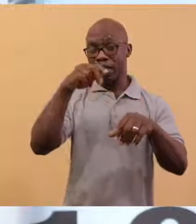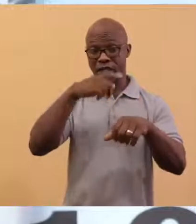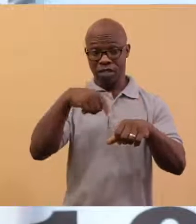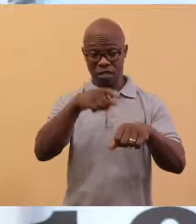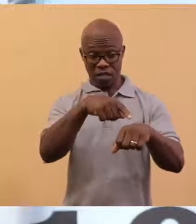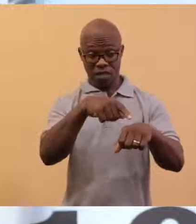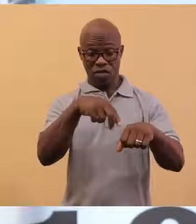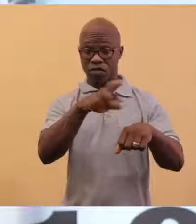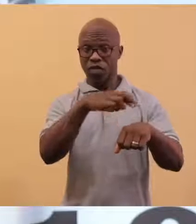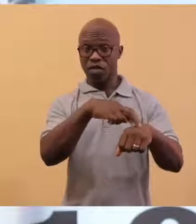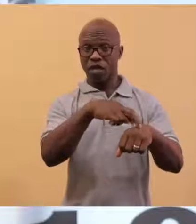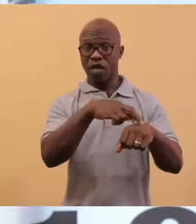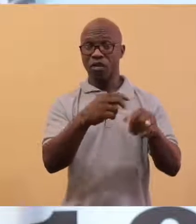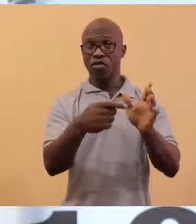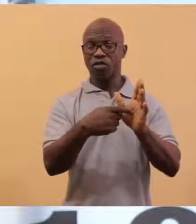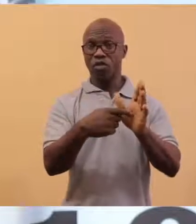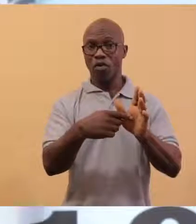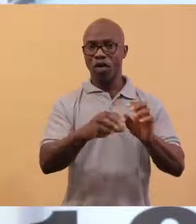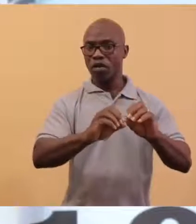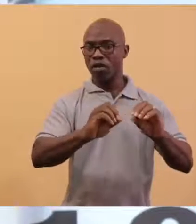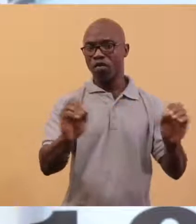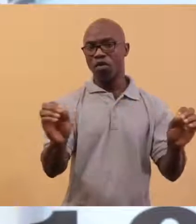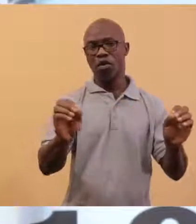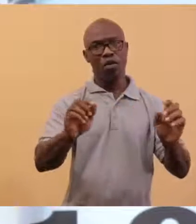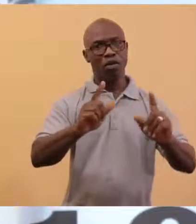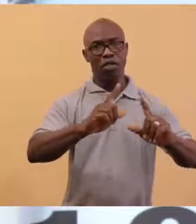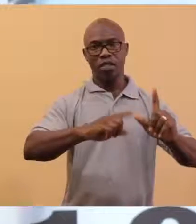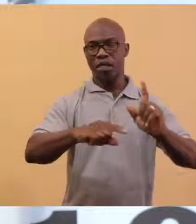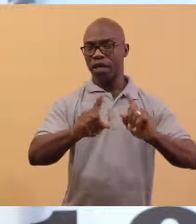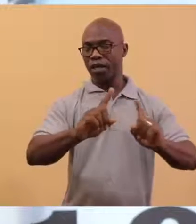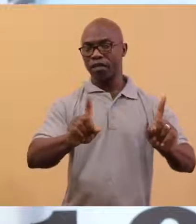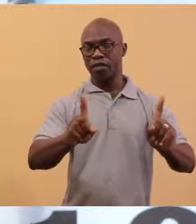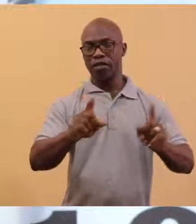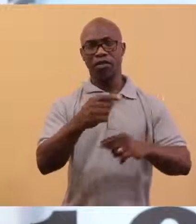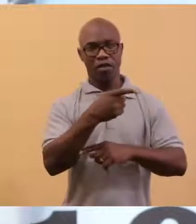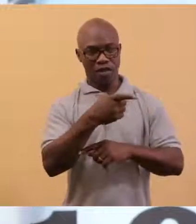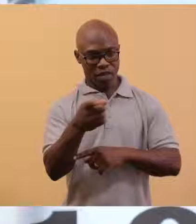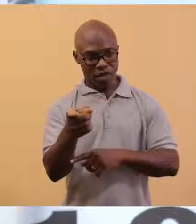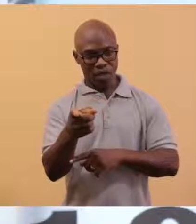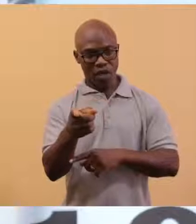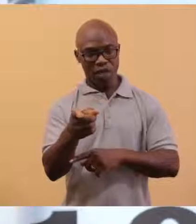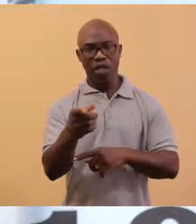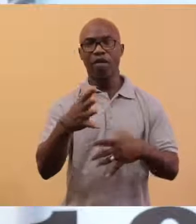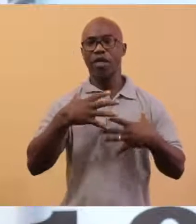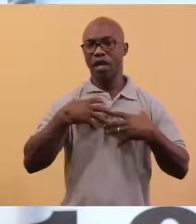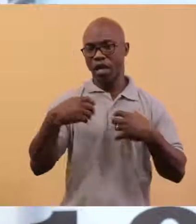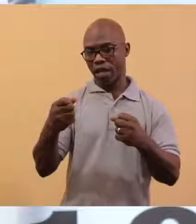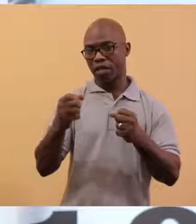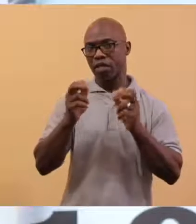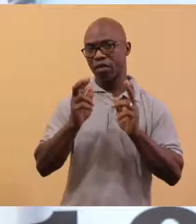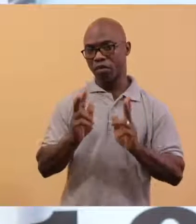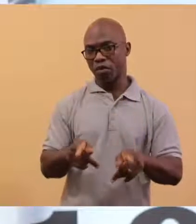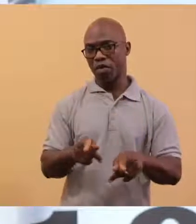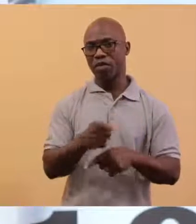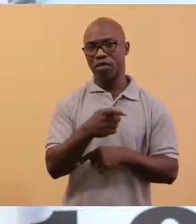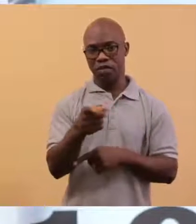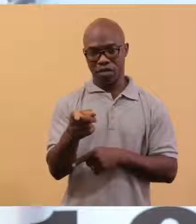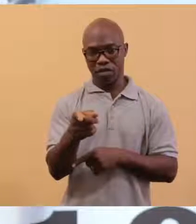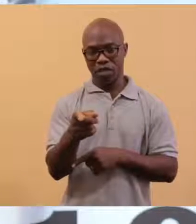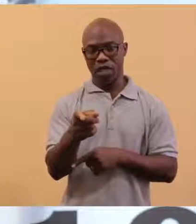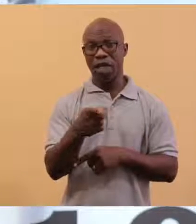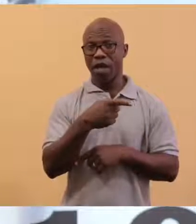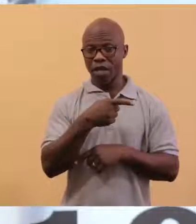regions have no signs or symptoms, so they are what we call asymptomatic.